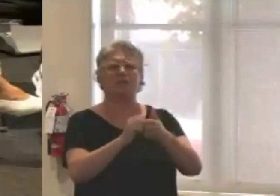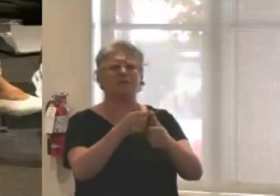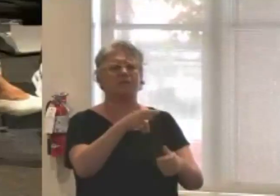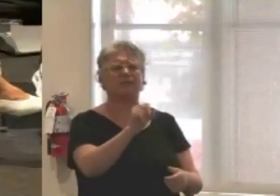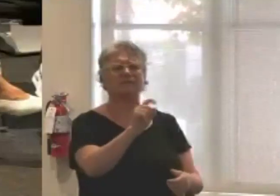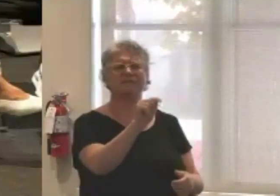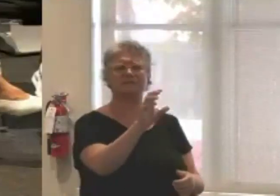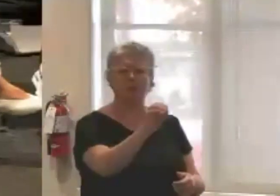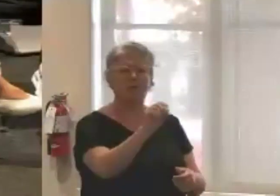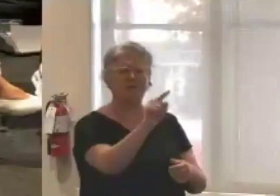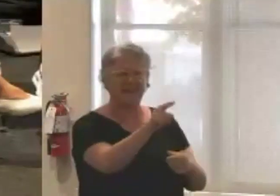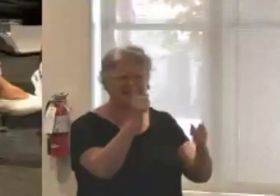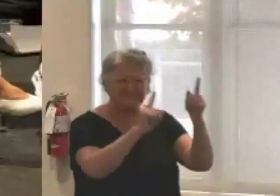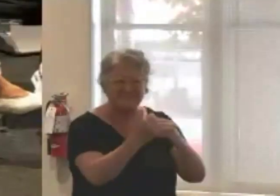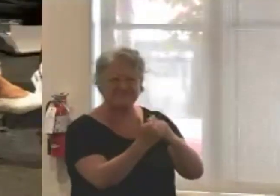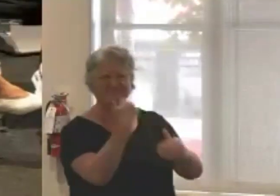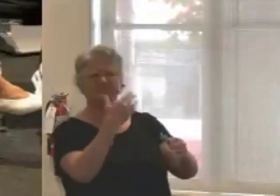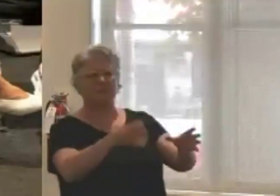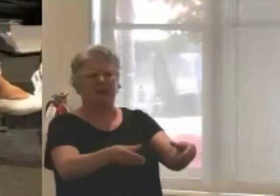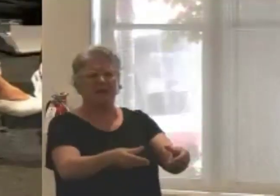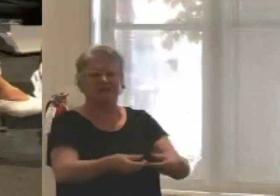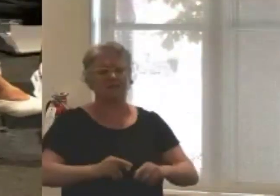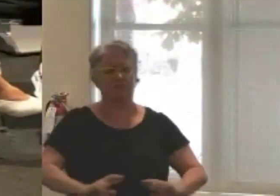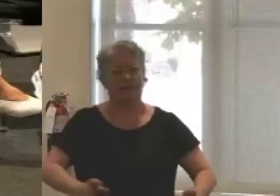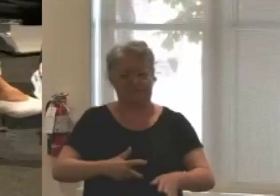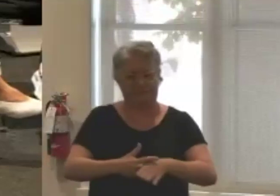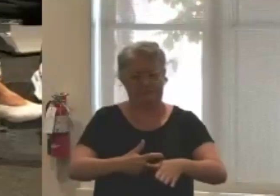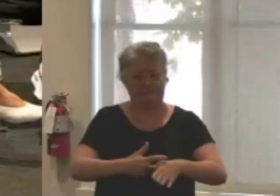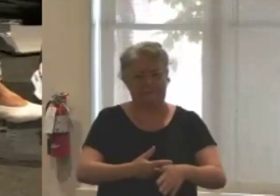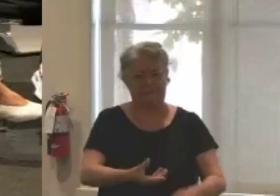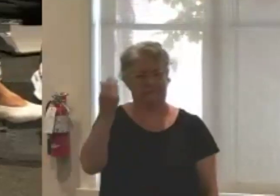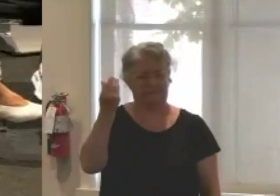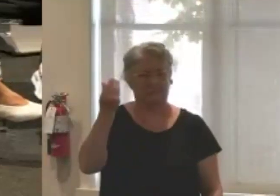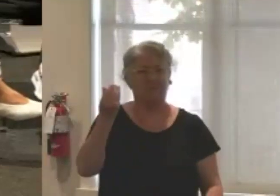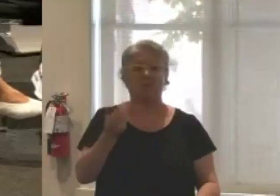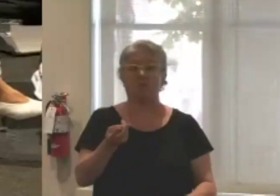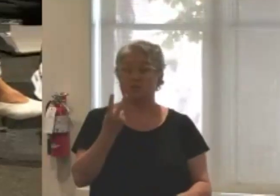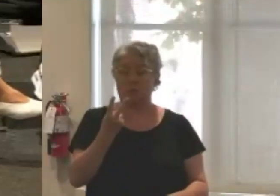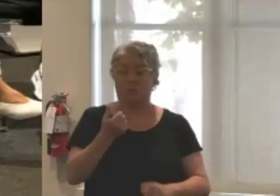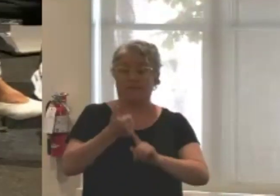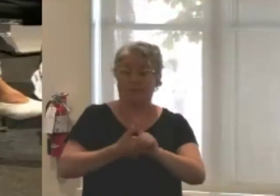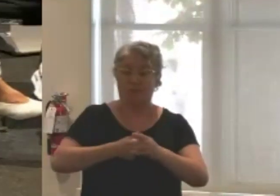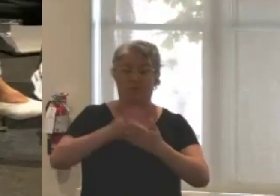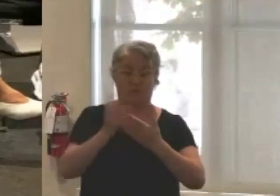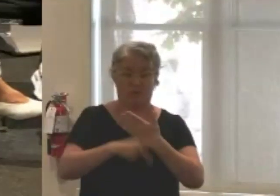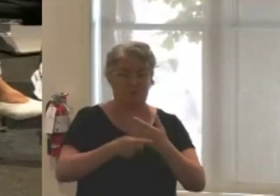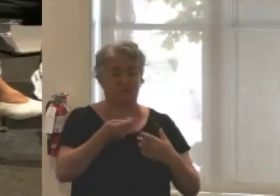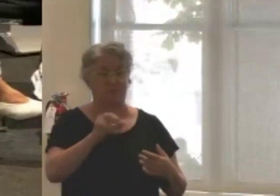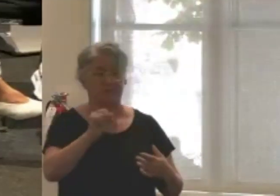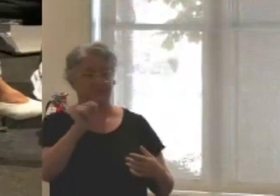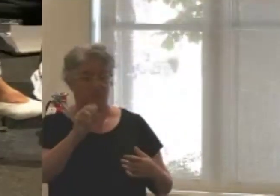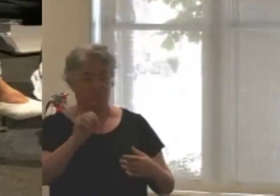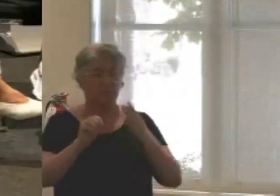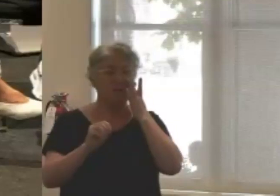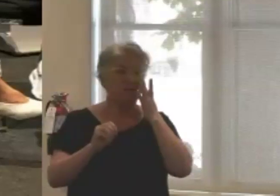and Metrolinx as well, which they then send us packages of Presto tickets. We provide two per program. If we are traveling somewhere, we provide